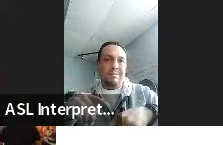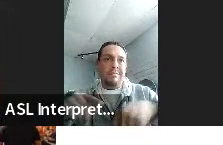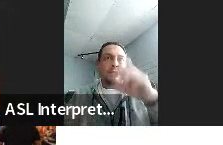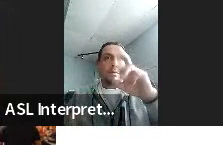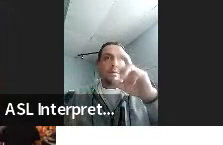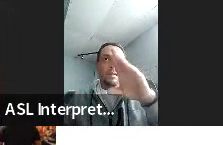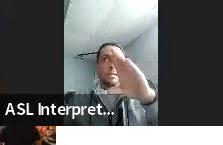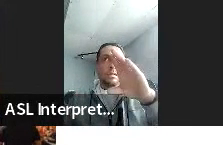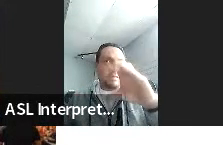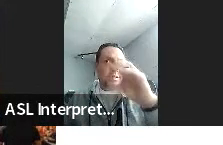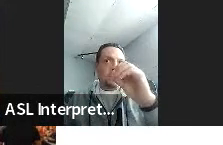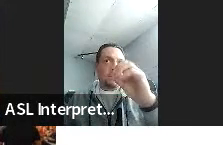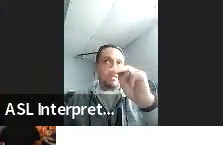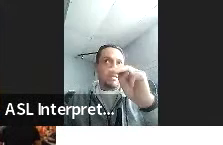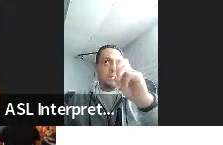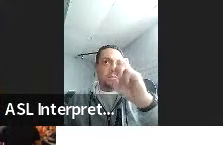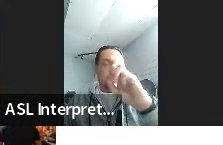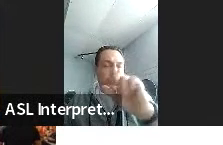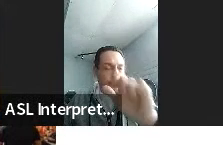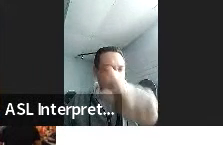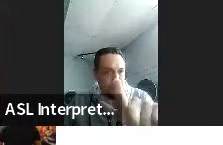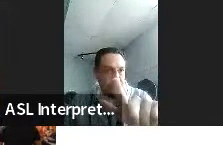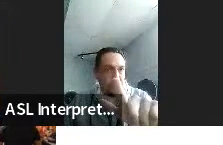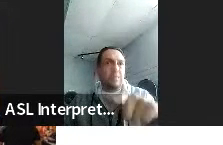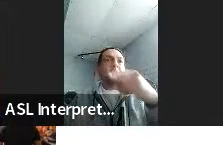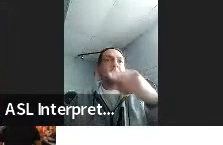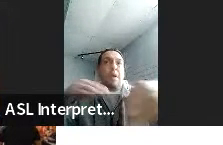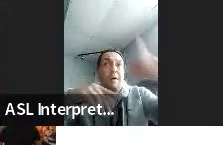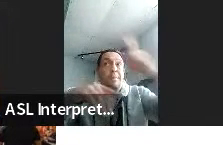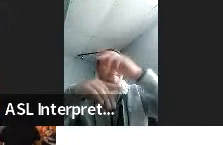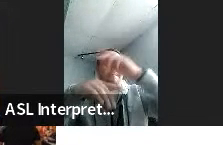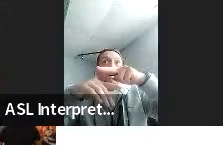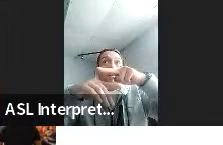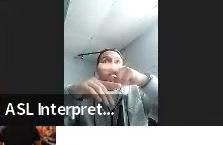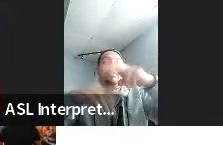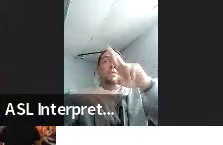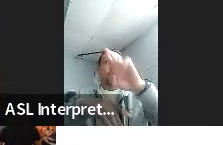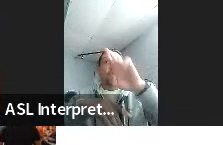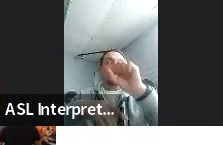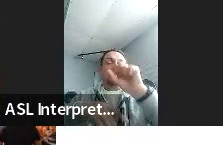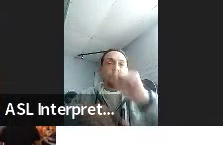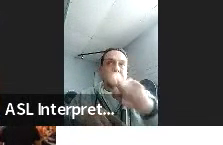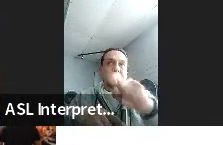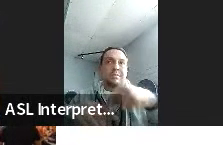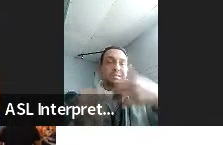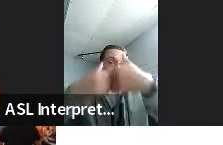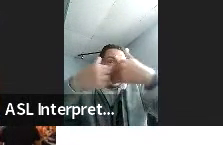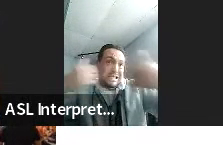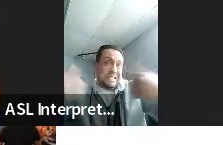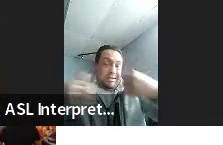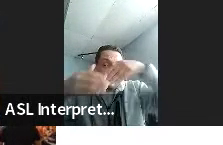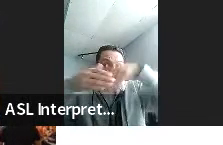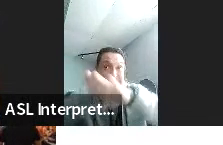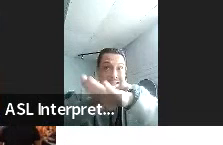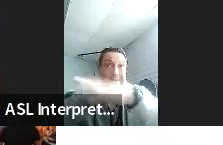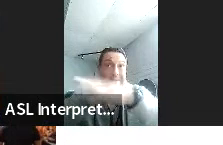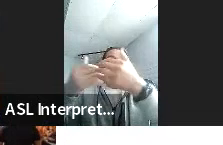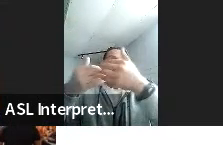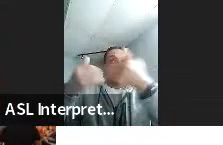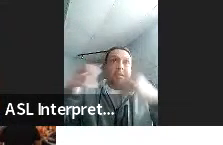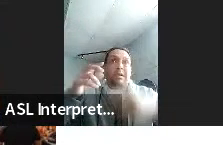we think that as long as these uses are physically separated, using separate entrances with separate elevators and separate